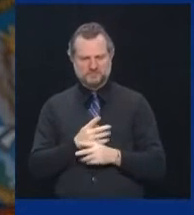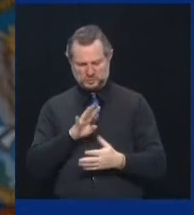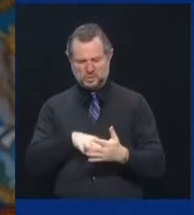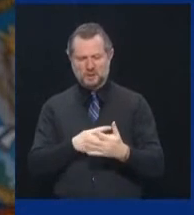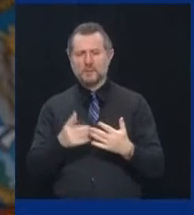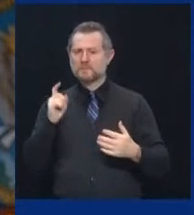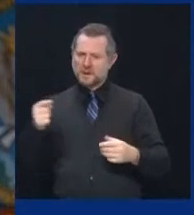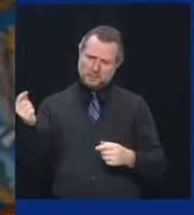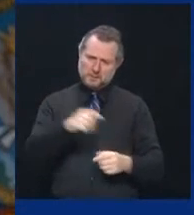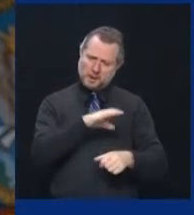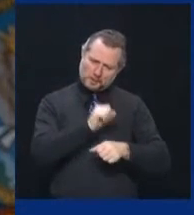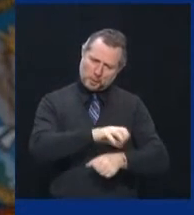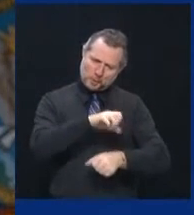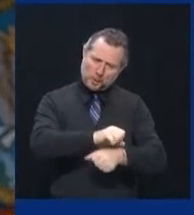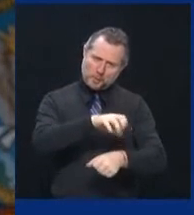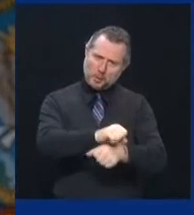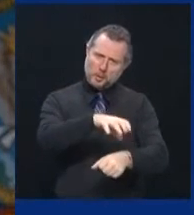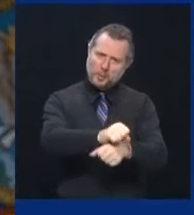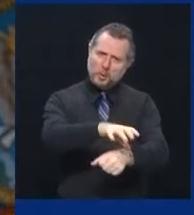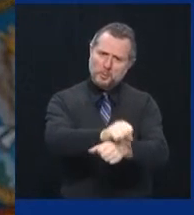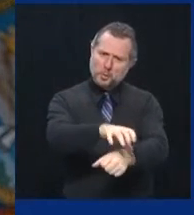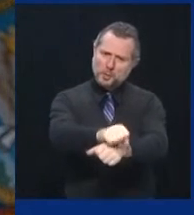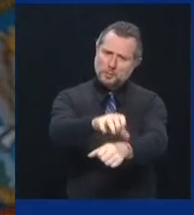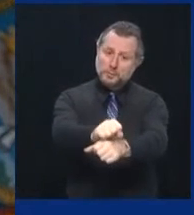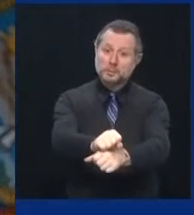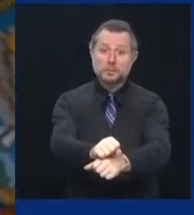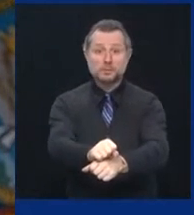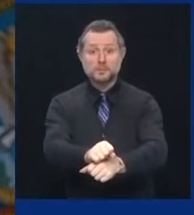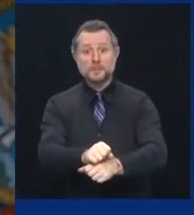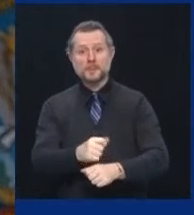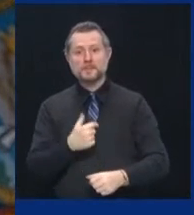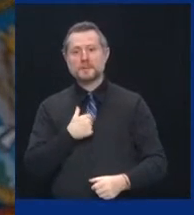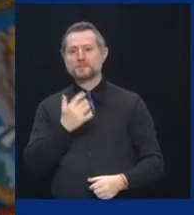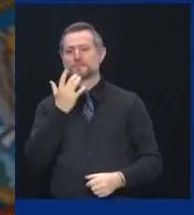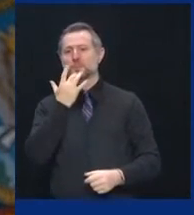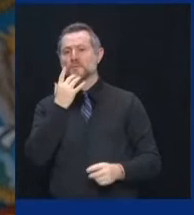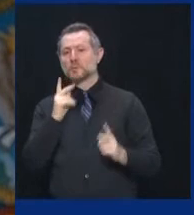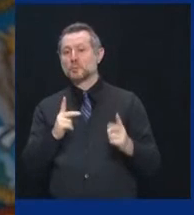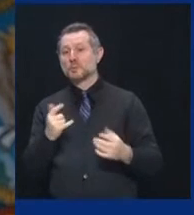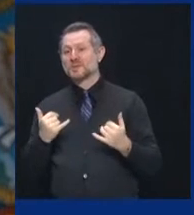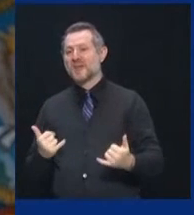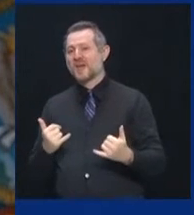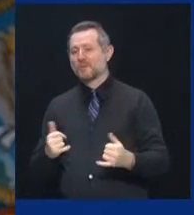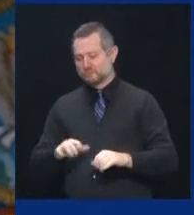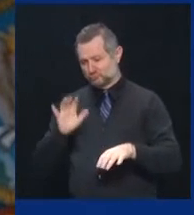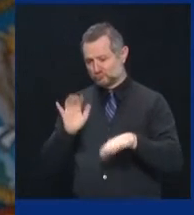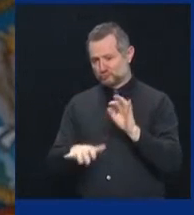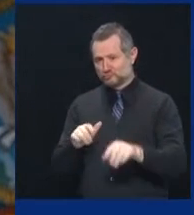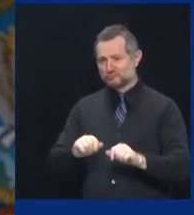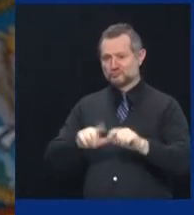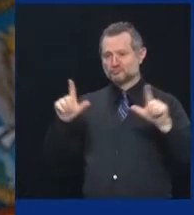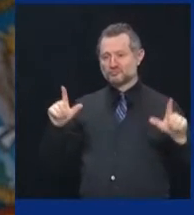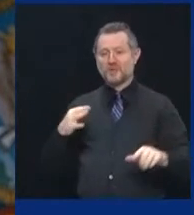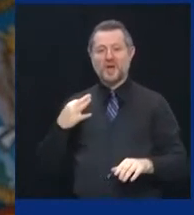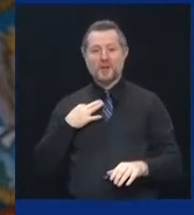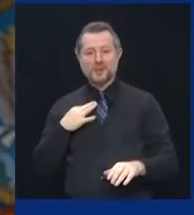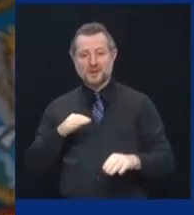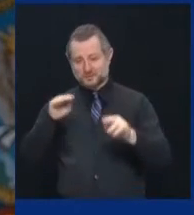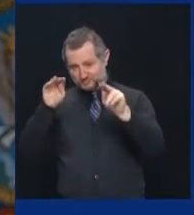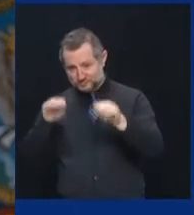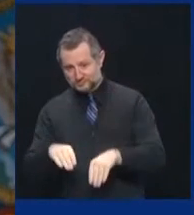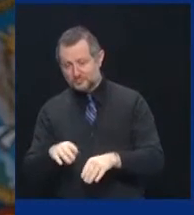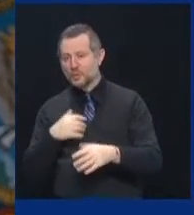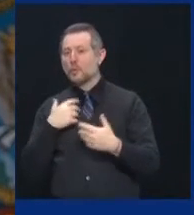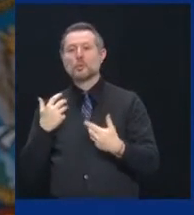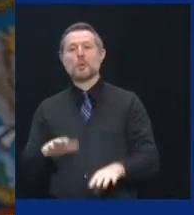into the future. We would rather have people signed up and awaiting the vaccine than have the vaccine awaiting